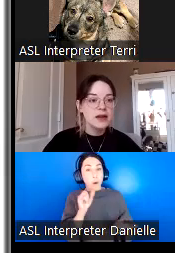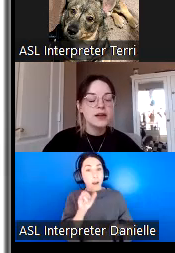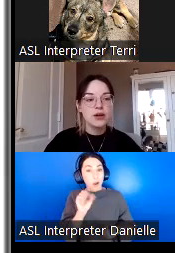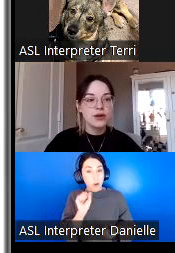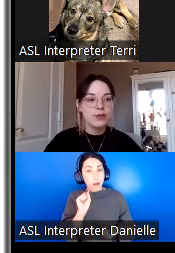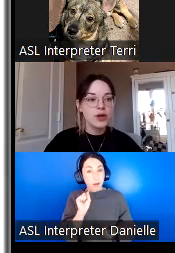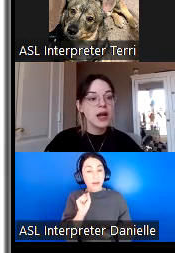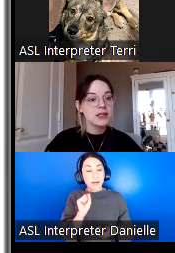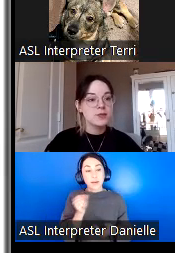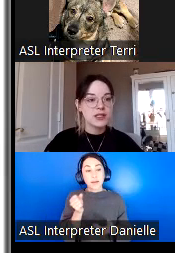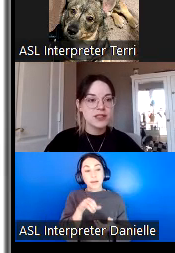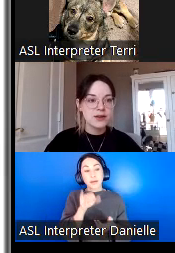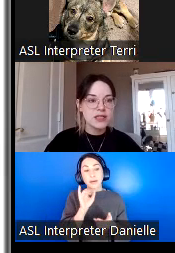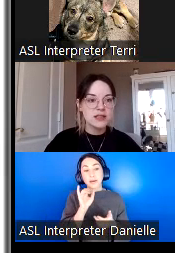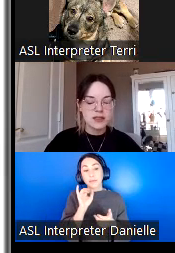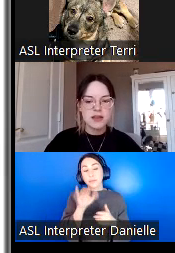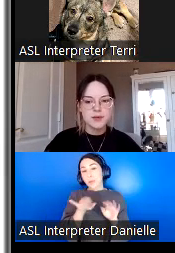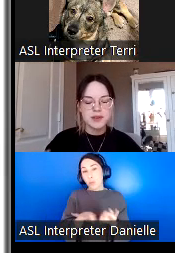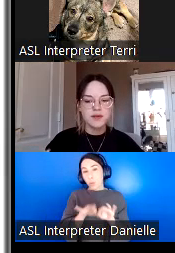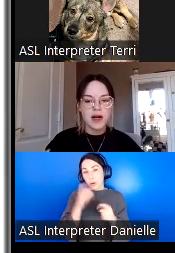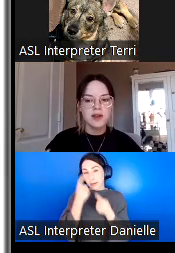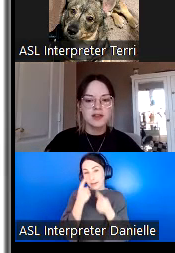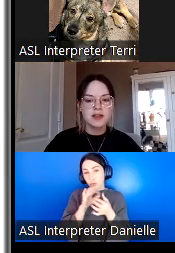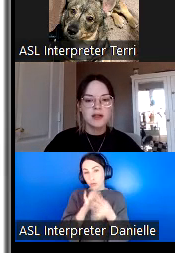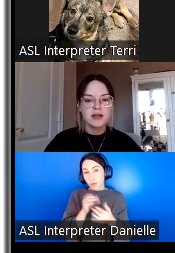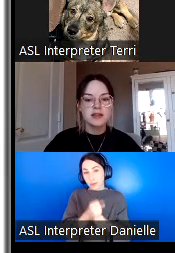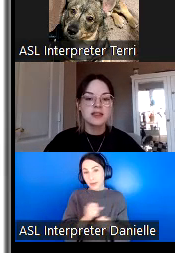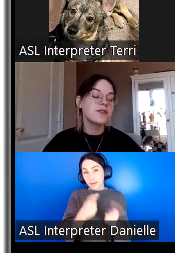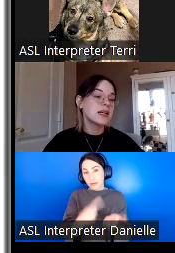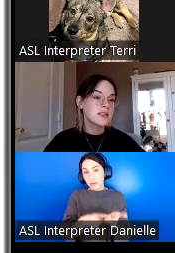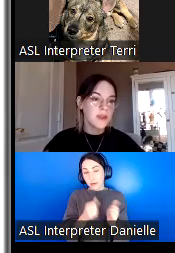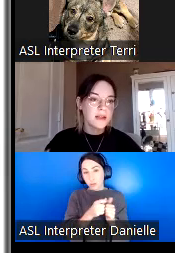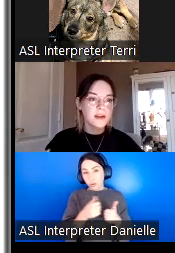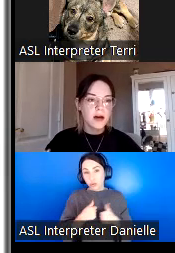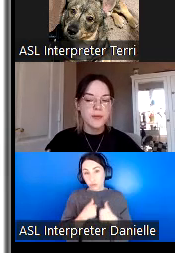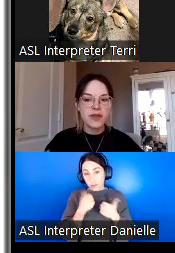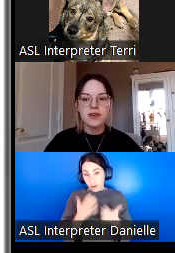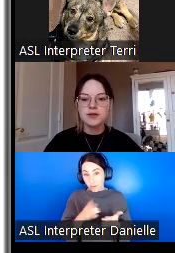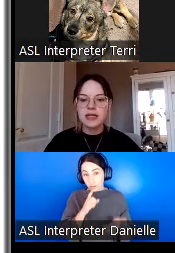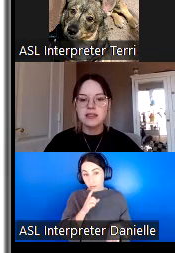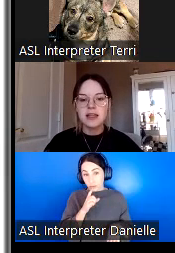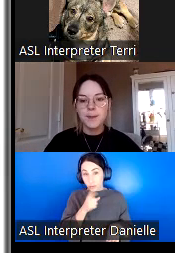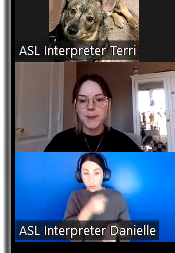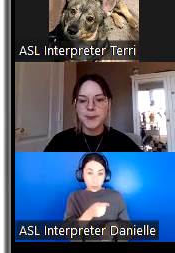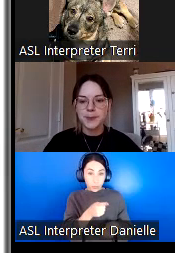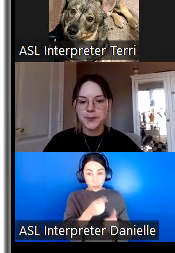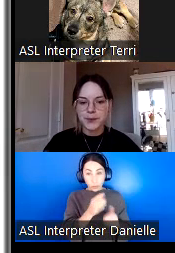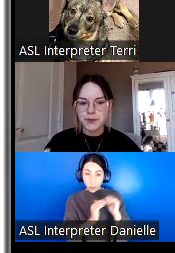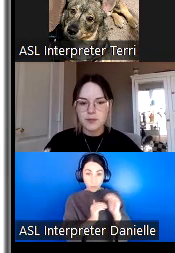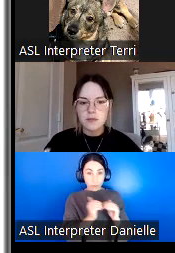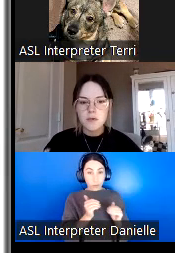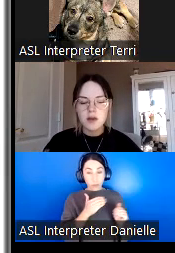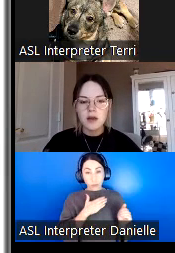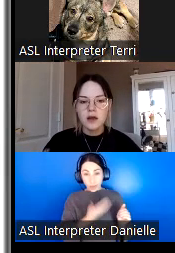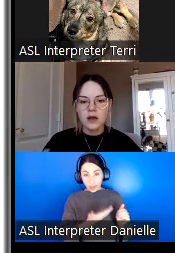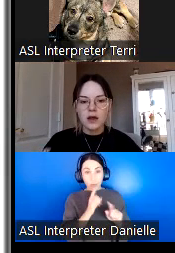is, again, an important aspect of safety to discuss with survivors to see if that's something that feels right to them.